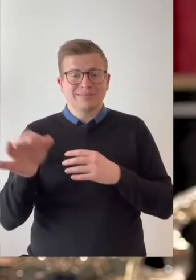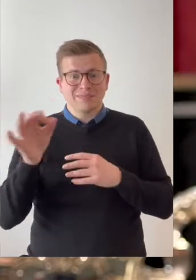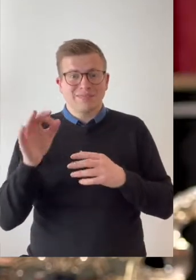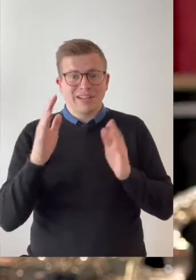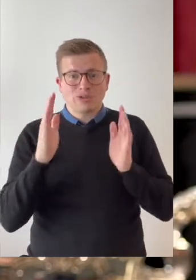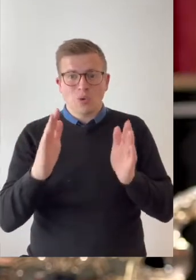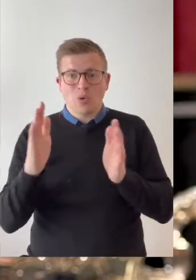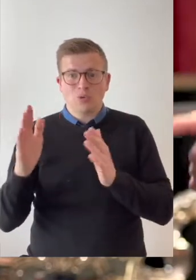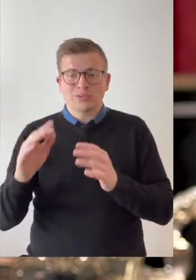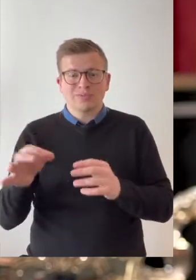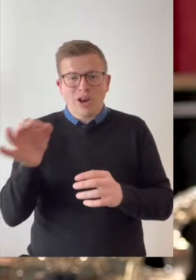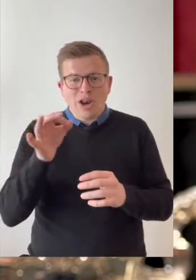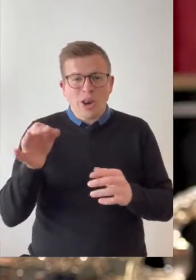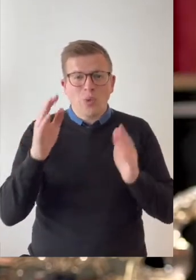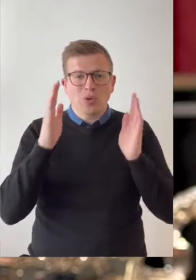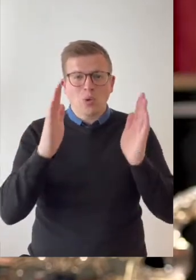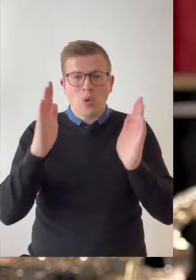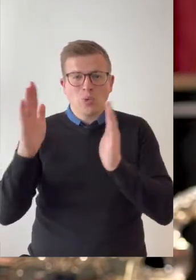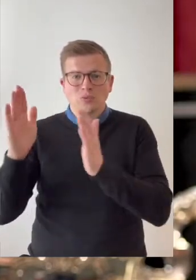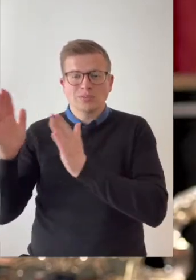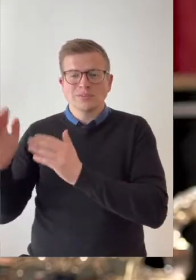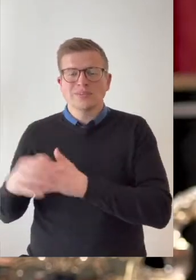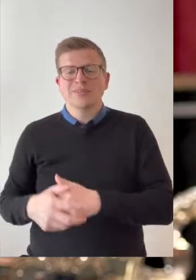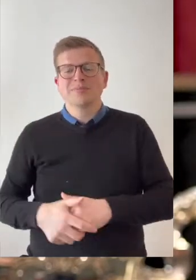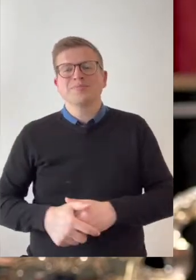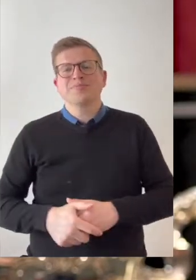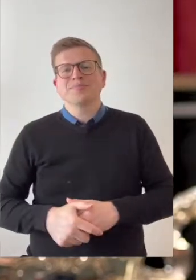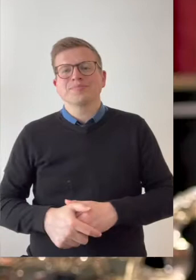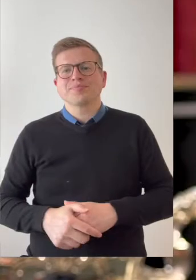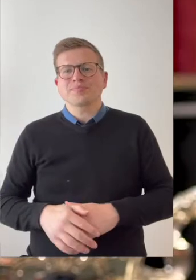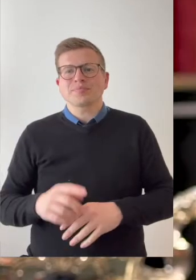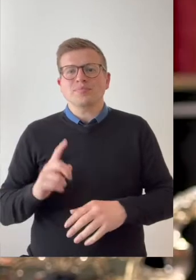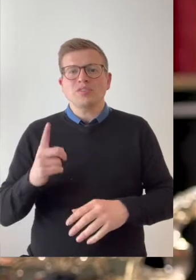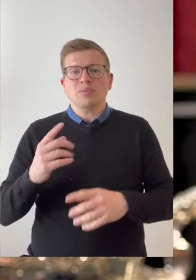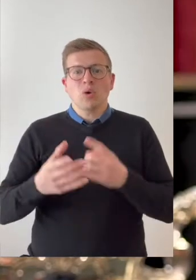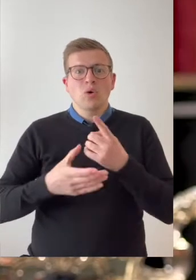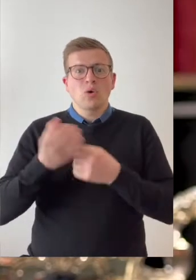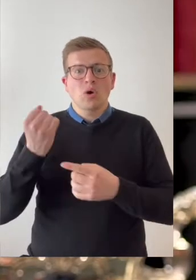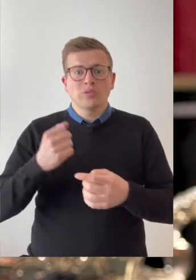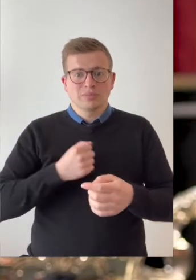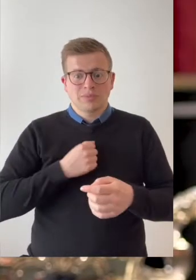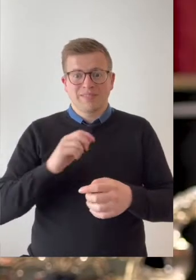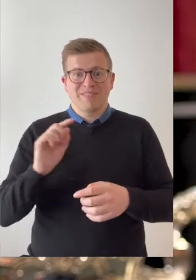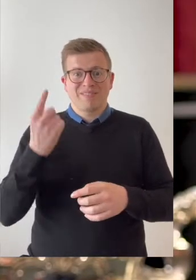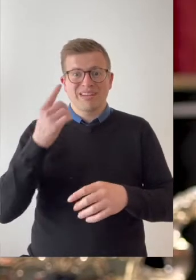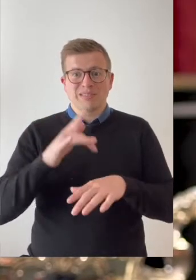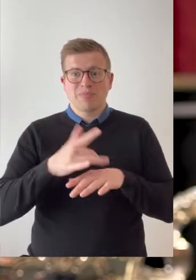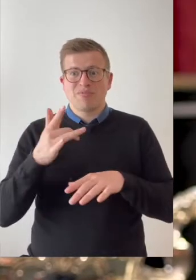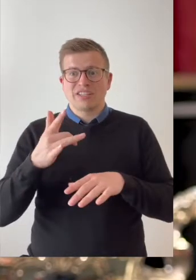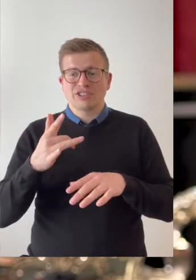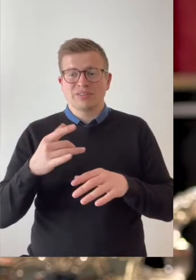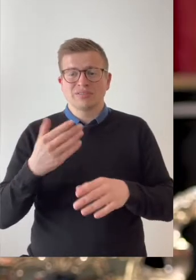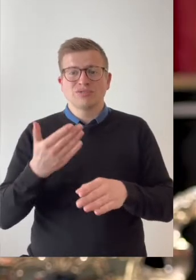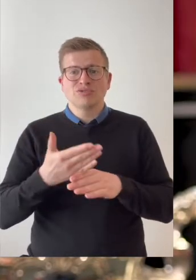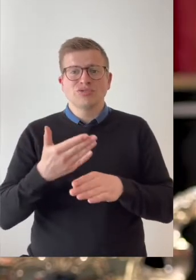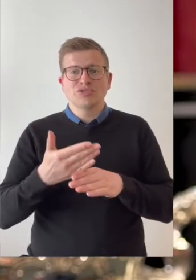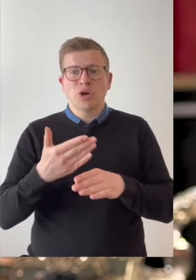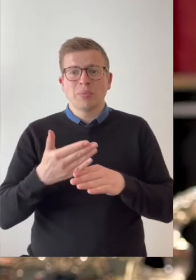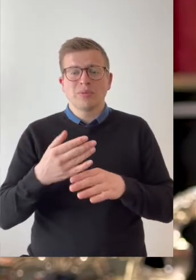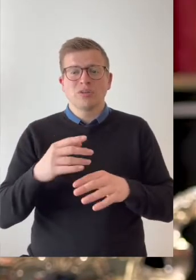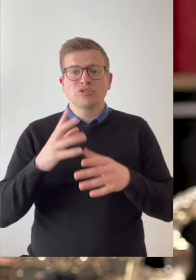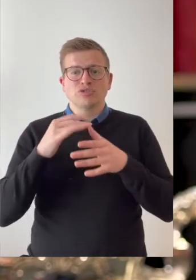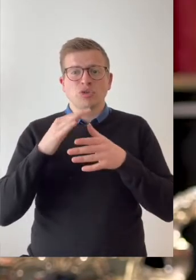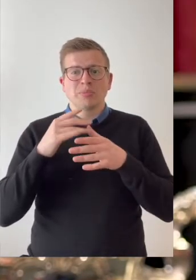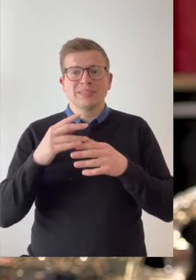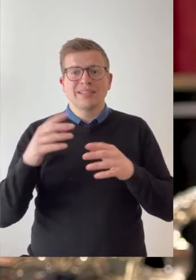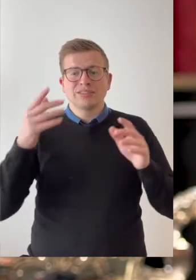halls, at the local village halls. And but I got my first professional job on trumpet